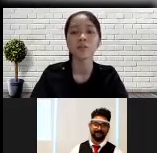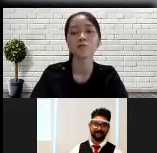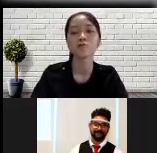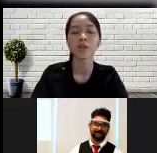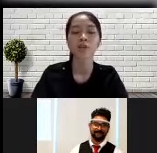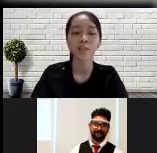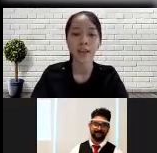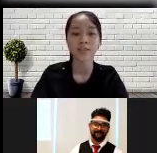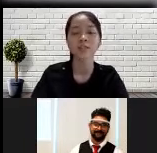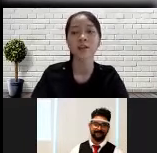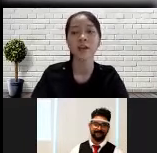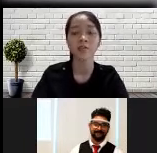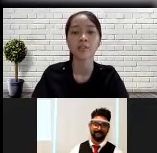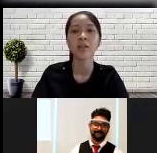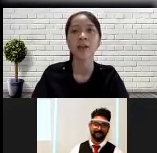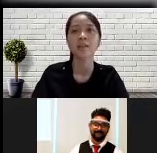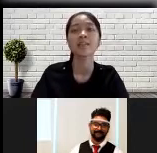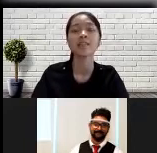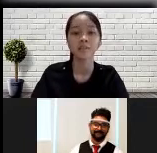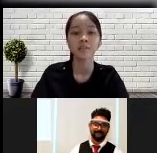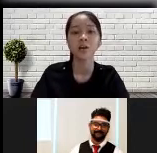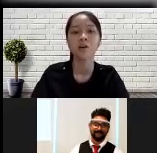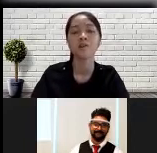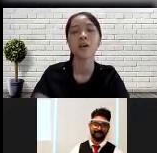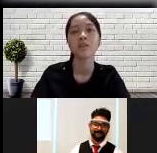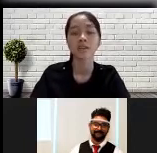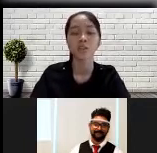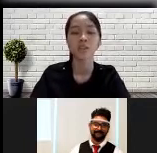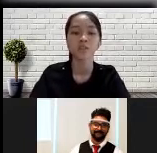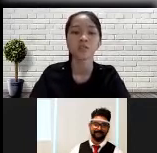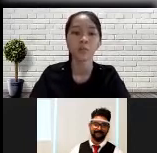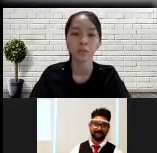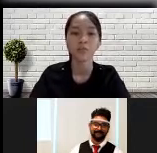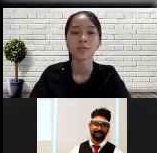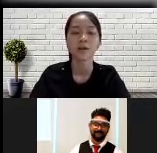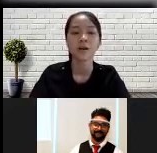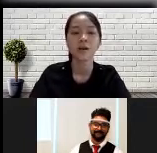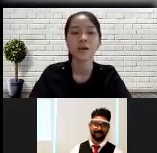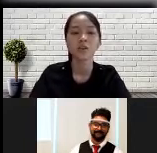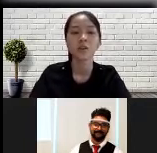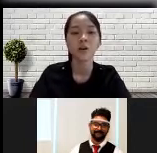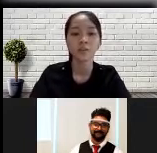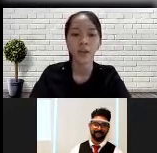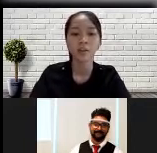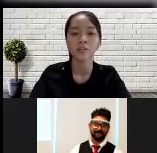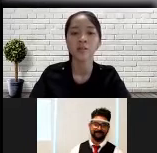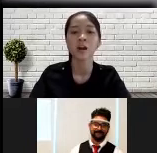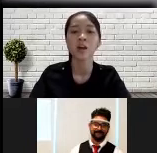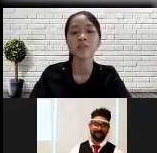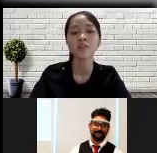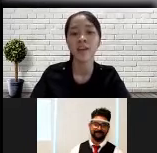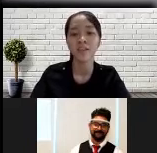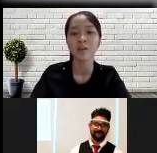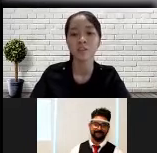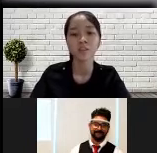alone to actually test the accuracy and safety of the textures given to patients. And on top of that, the